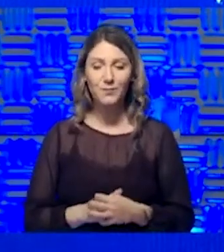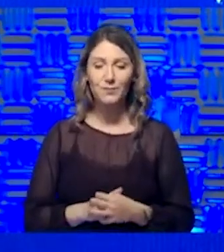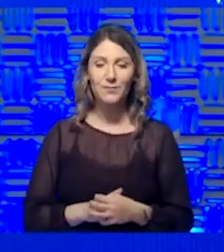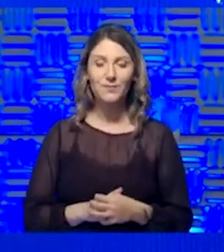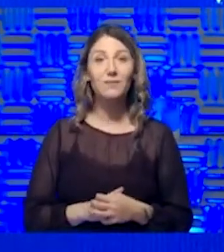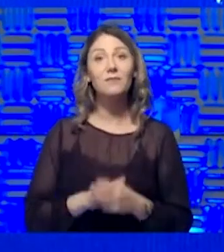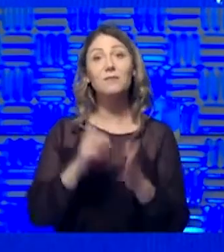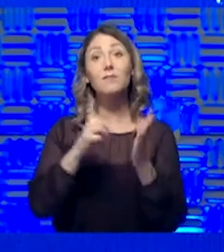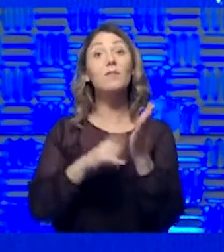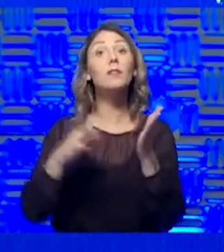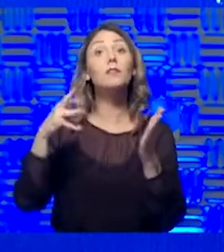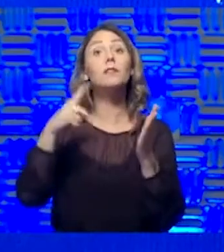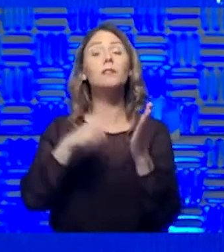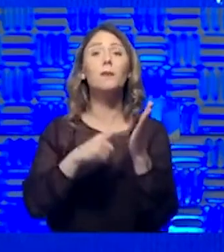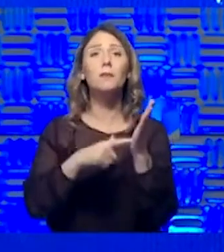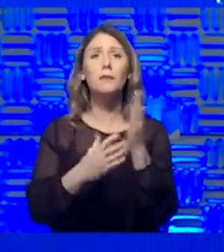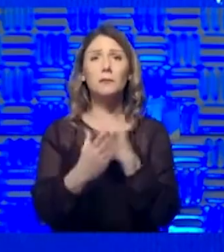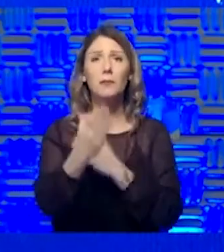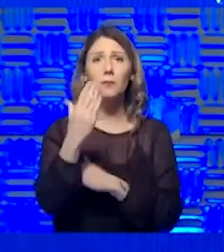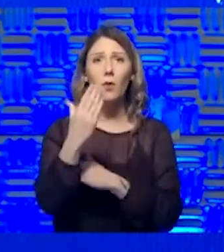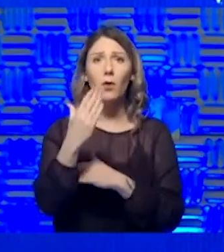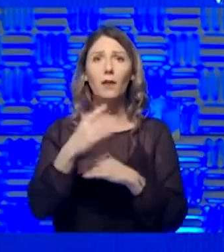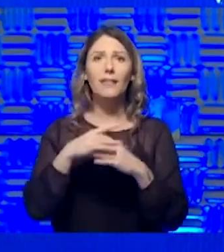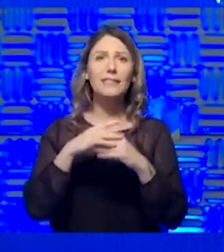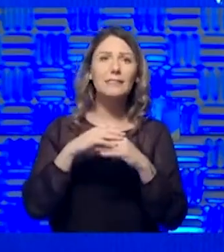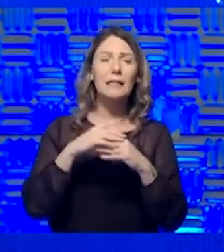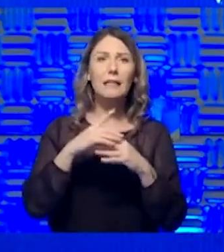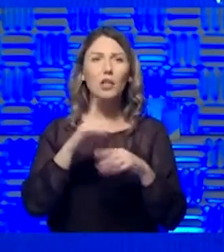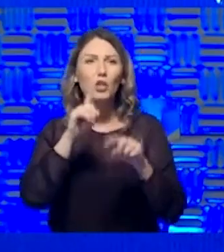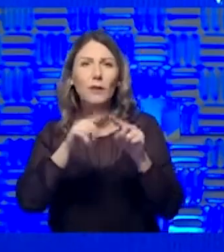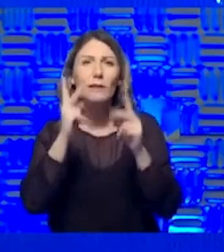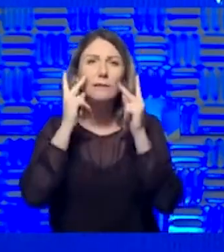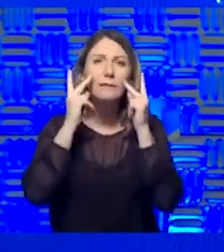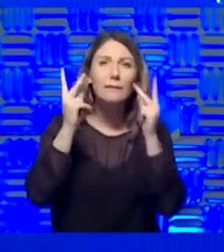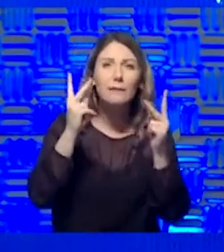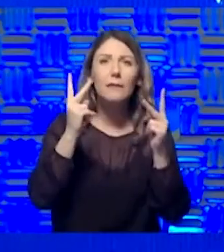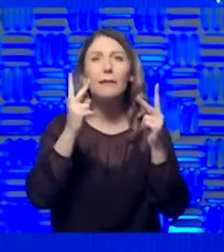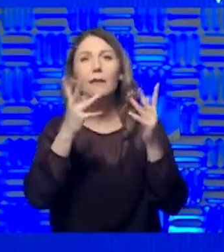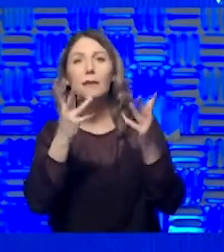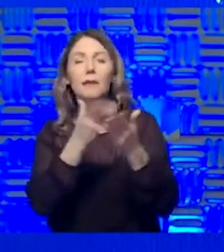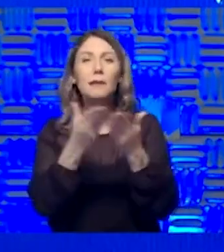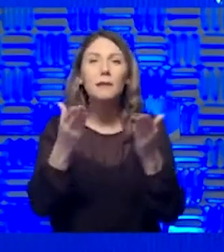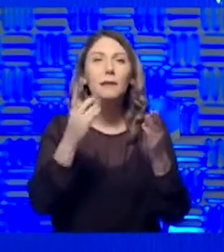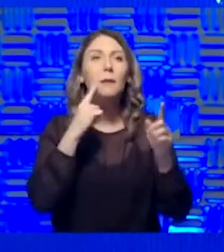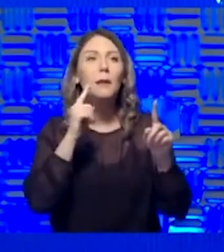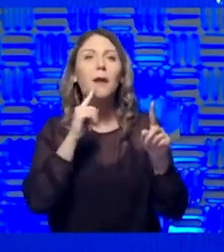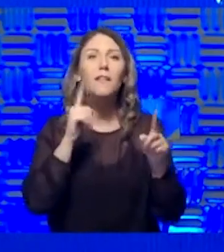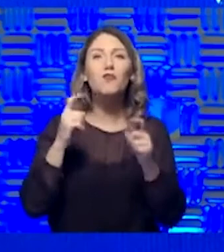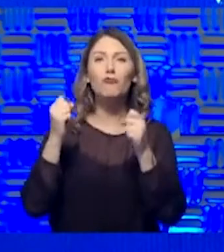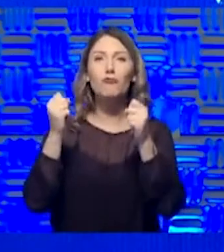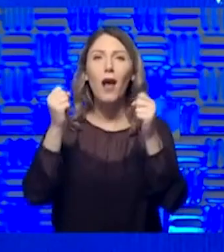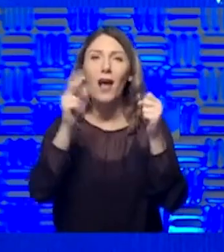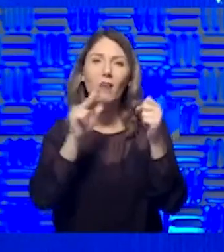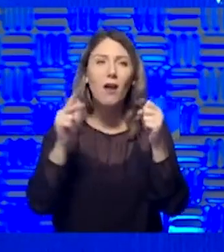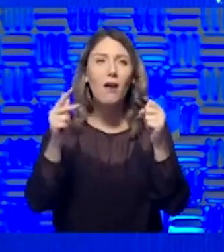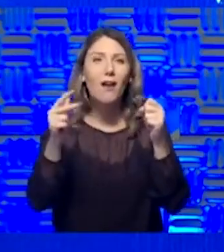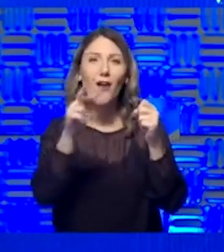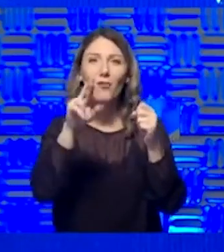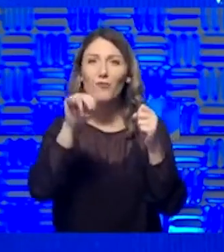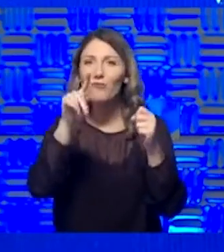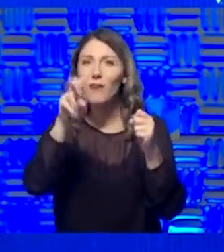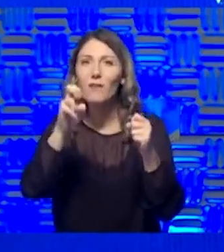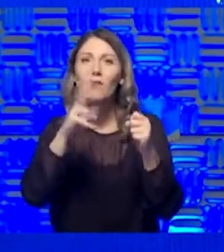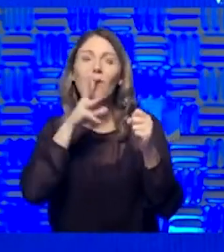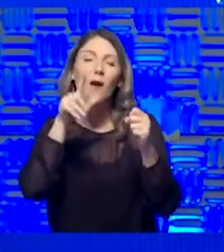You know, sometimes in the morning, it's a little misty. You can't quite see anything. You get on the river, and you're like, I wonder what's around that river bend. Not quite sure what's around that